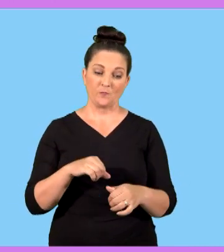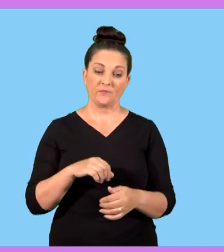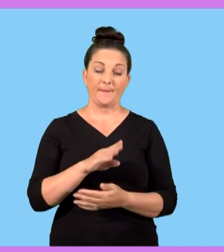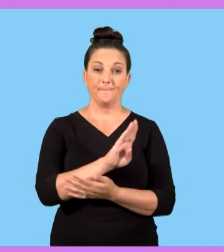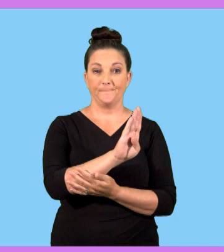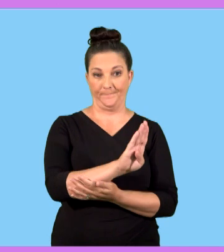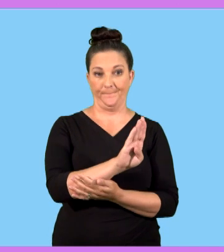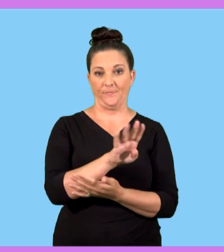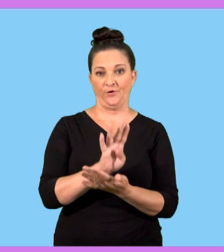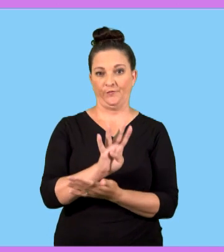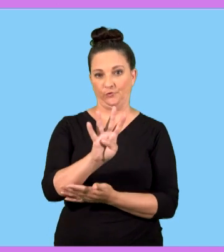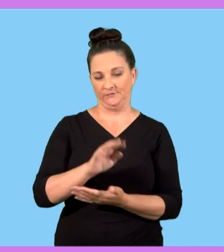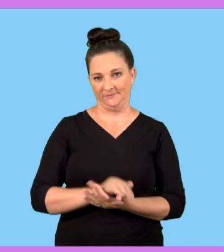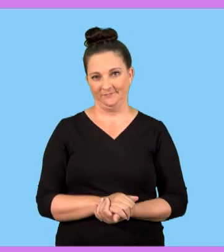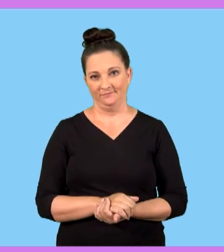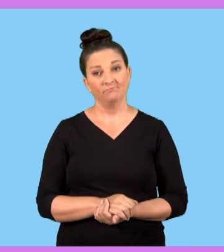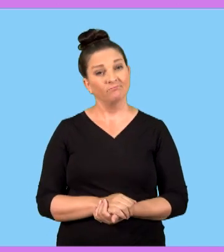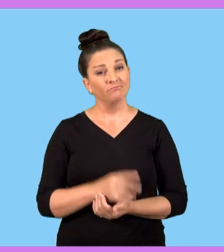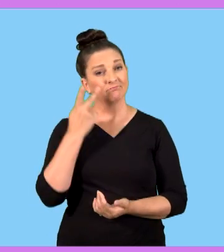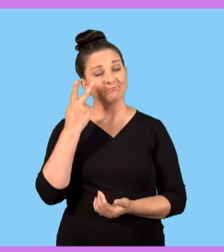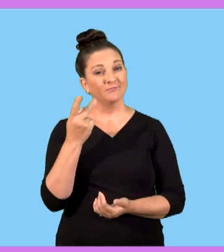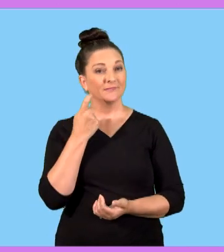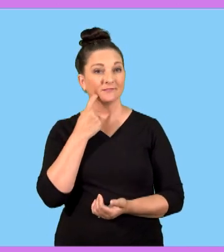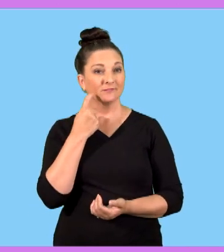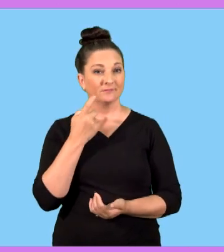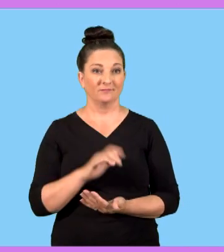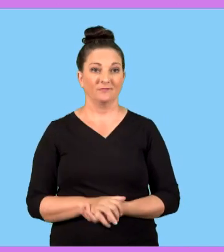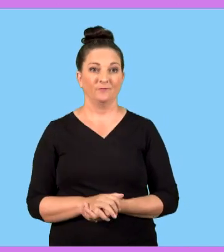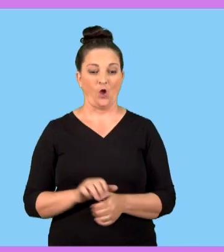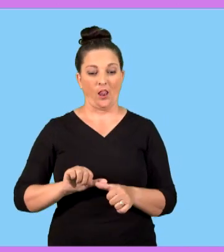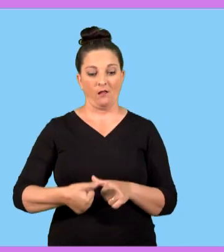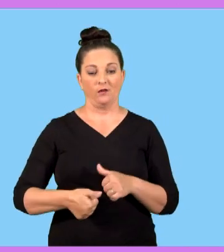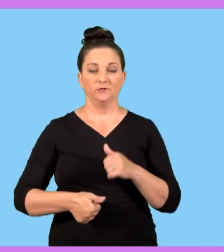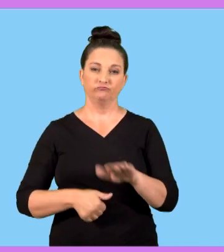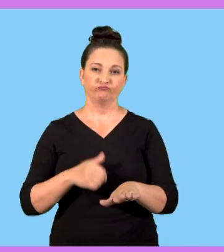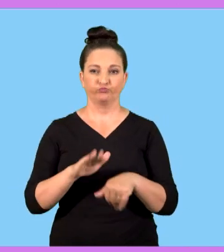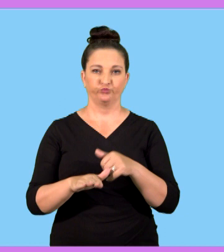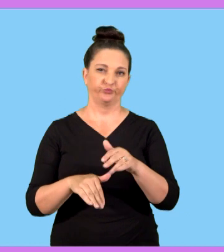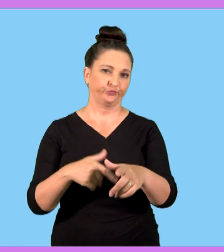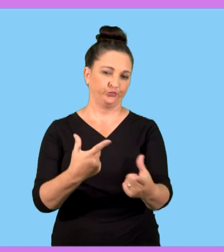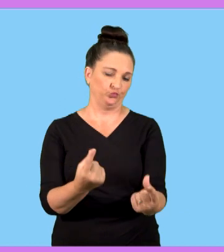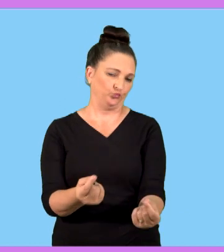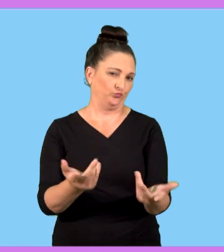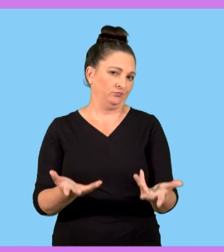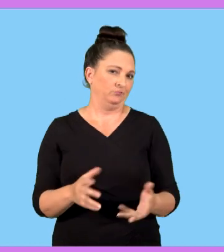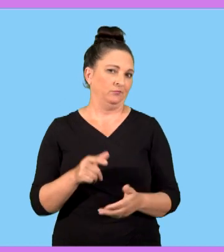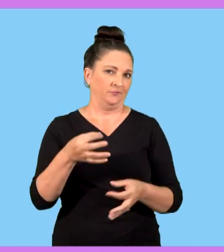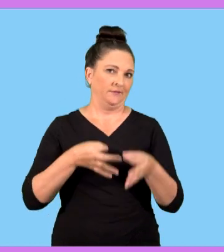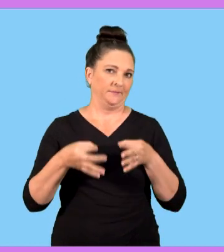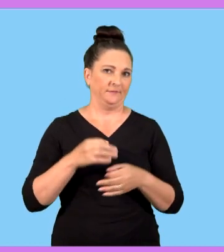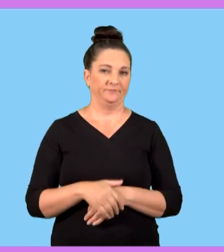seat B14. Can you see it becomes easy if we follow exactly what the instruction is